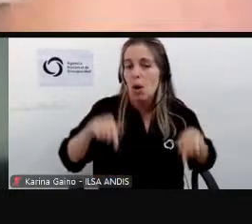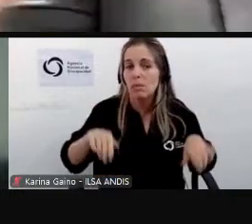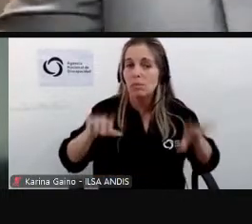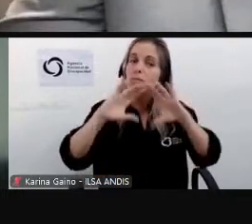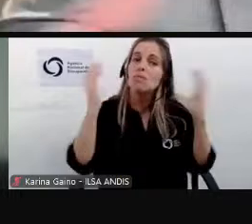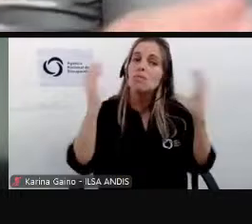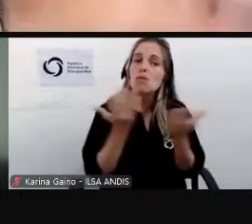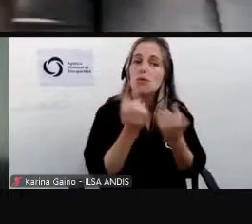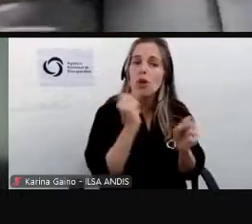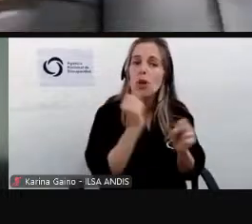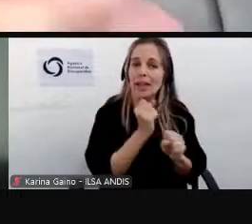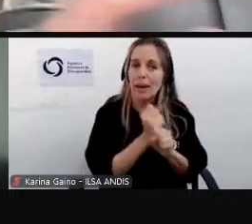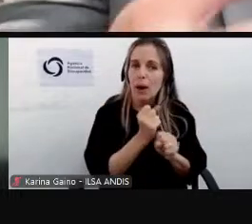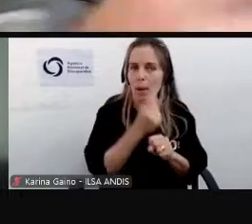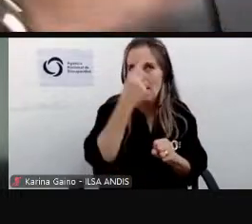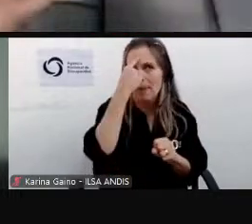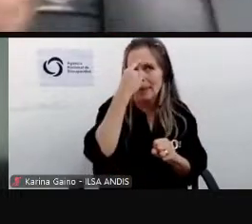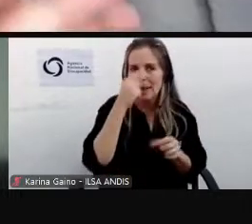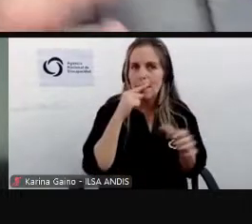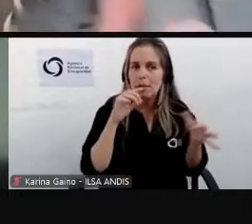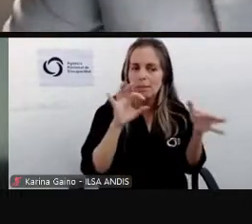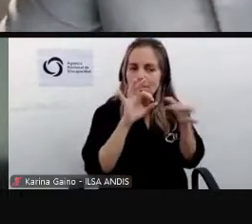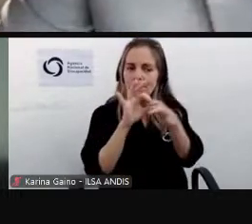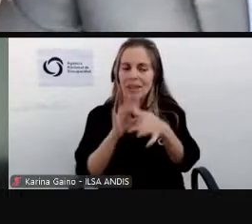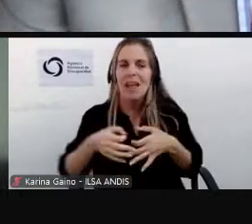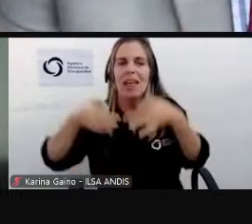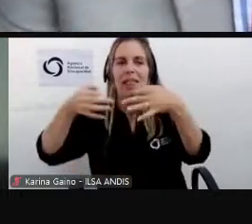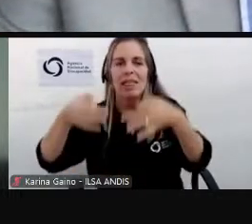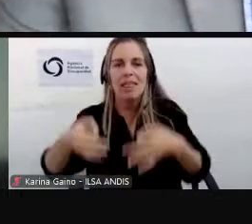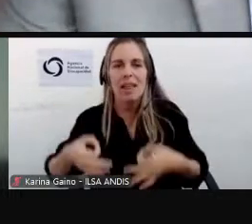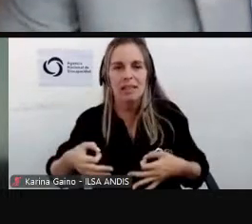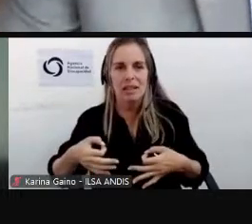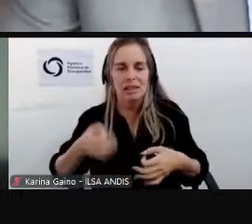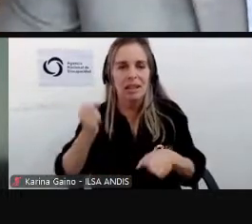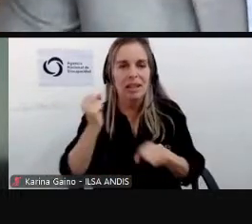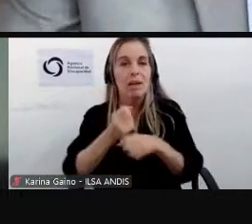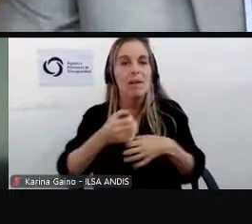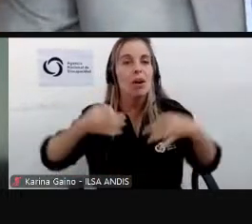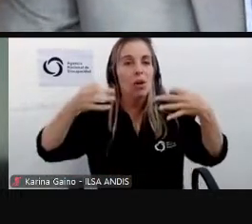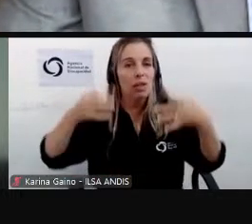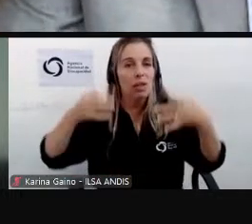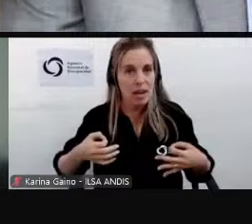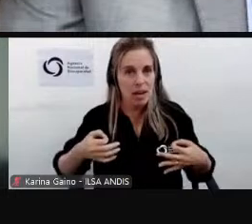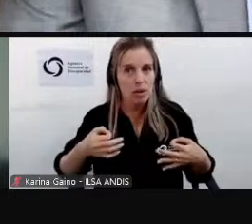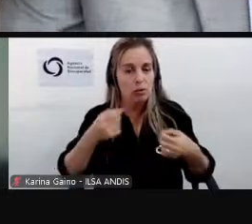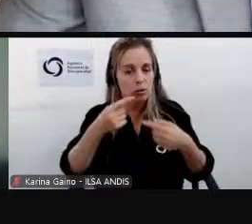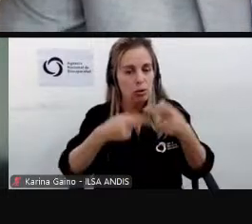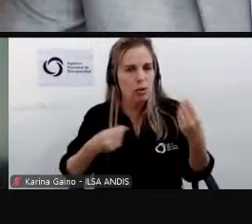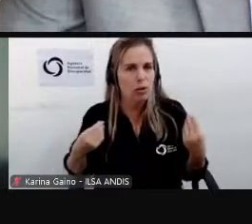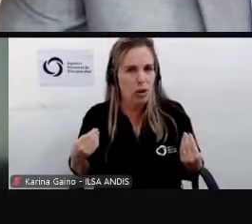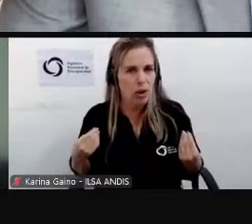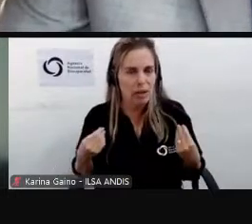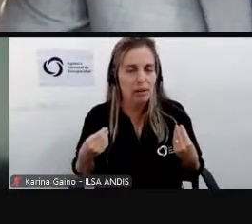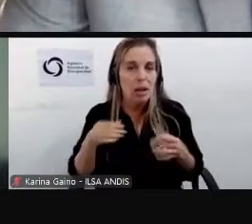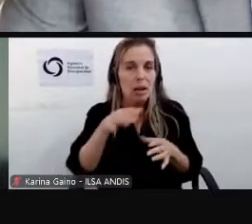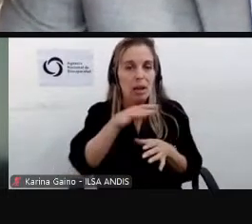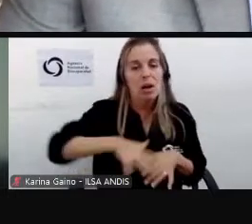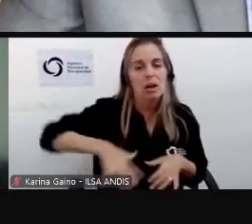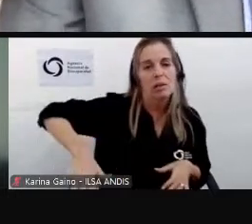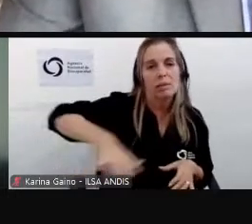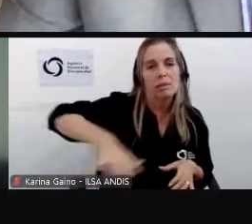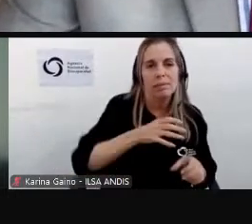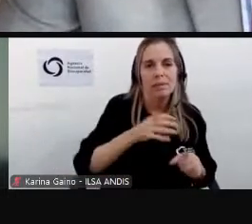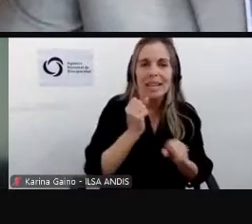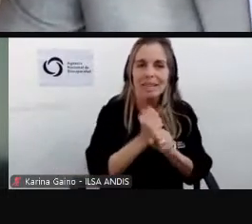today the labor market, the labor world is focused on the decent work or adequate